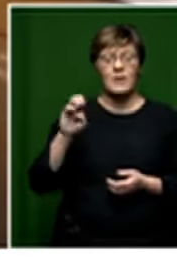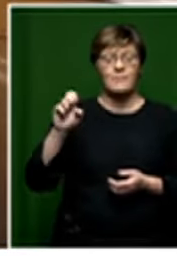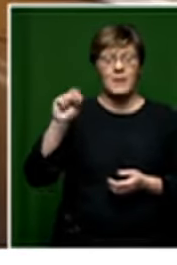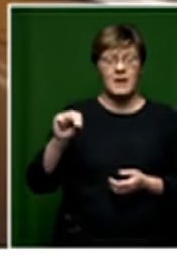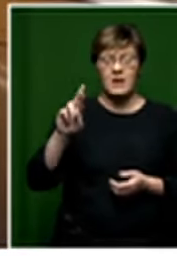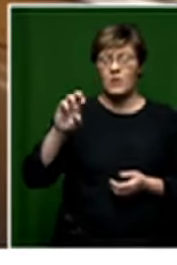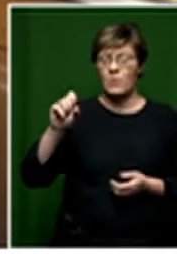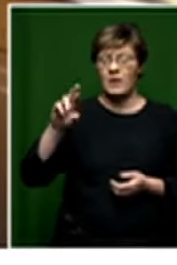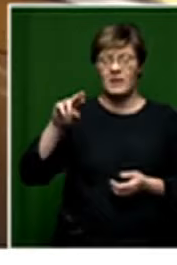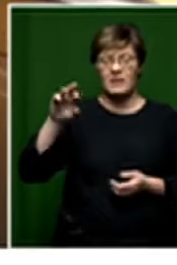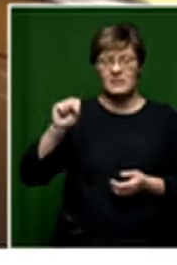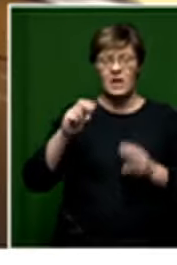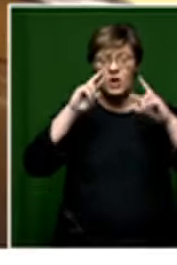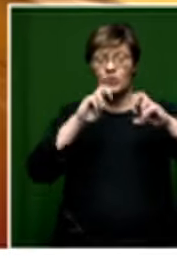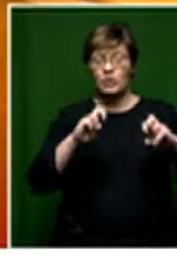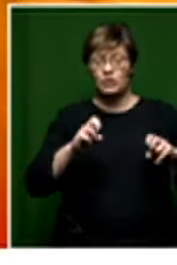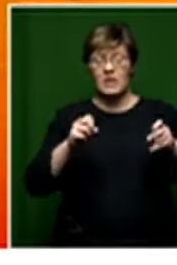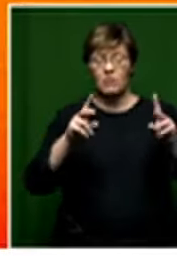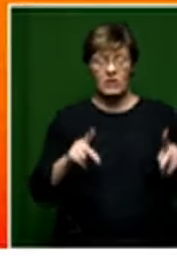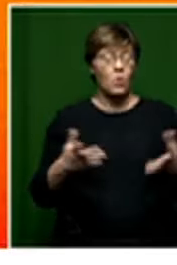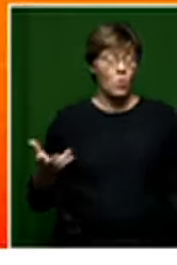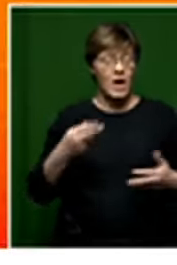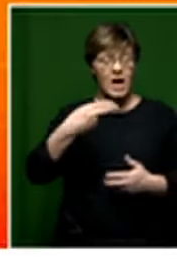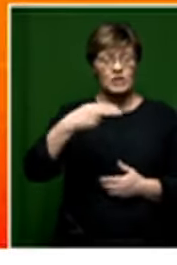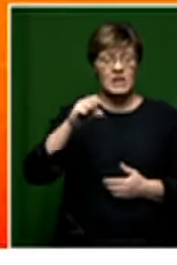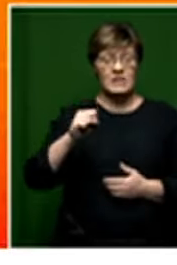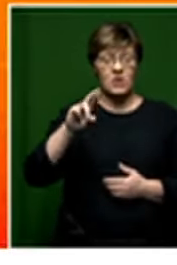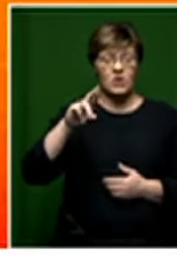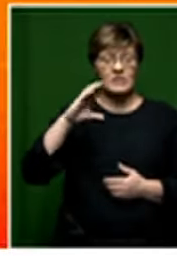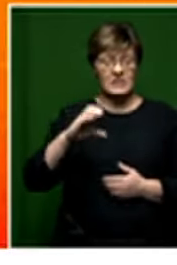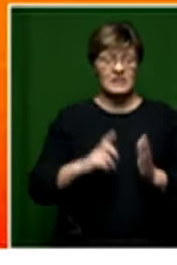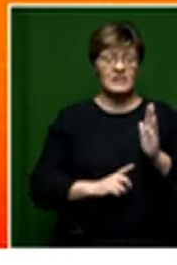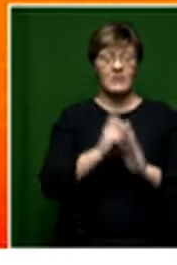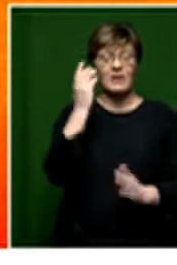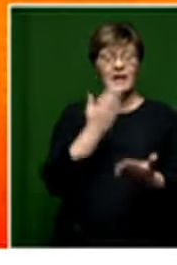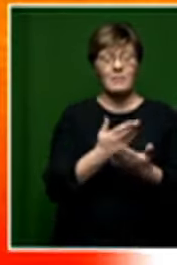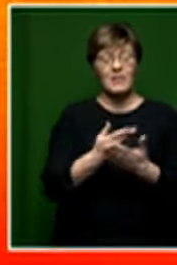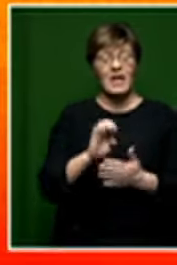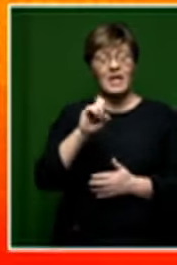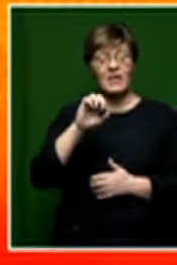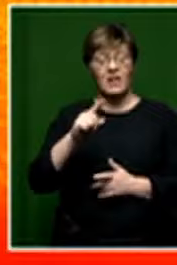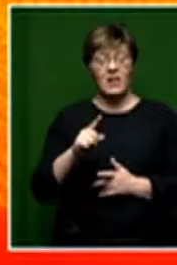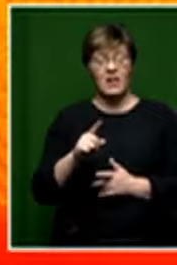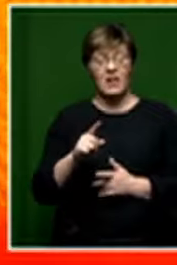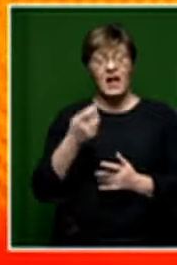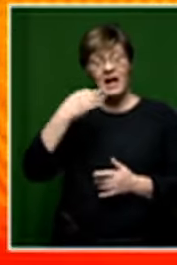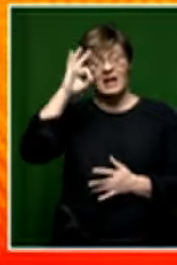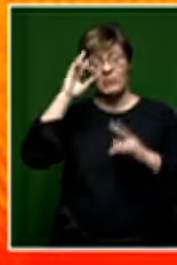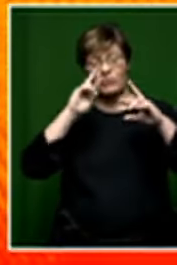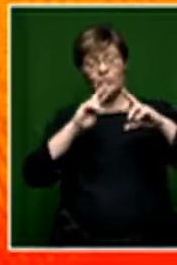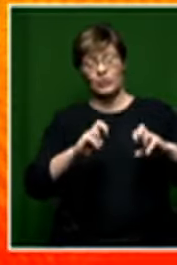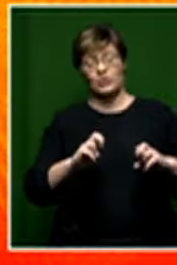Roberts, Research Director at the Human Sciences Research Council's Developmental, Capable and Ethical State Research